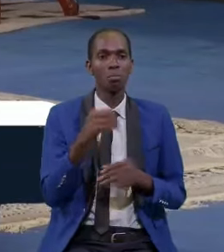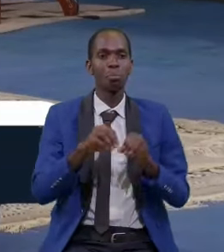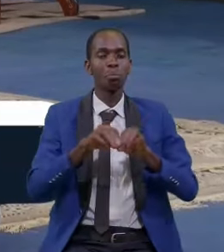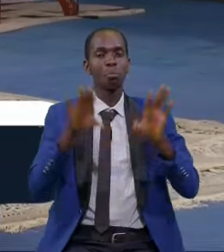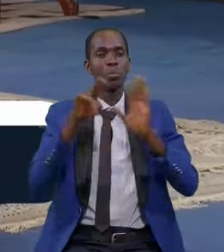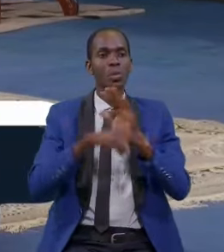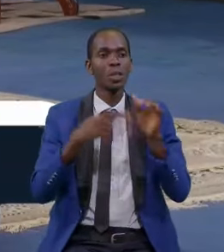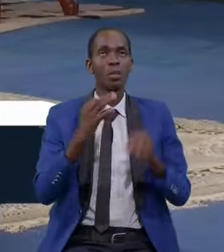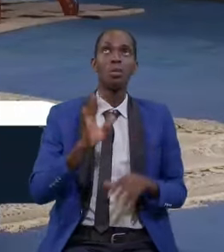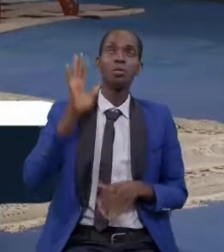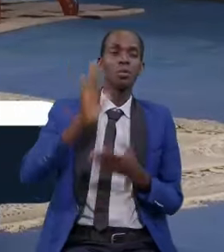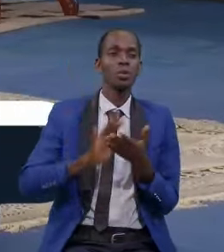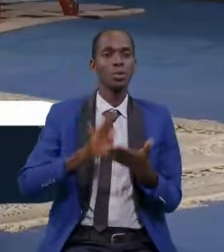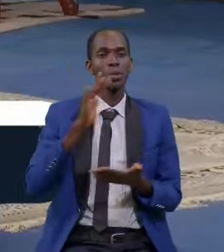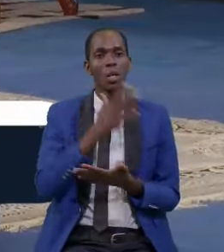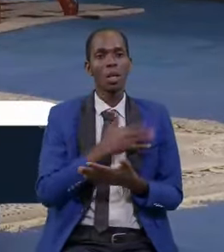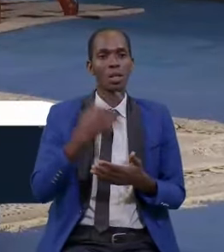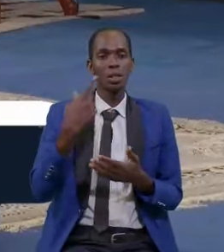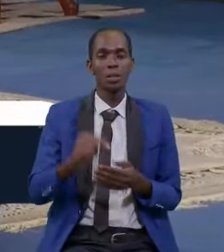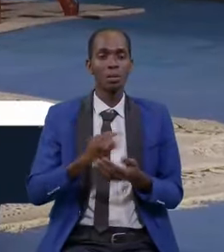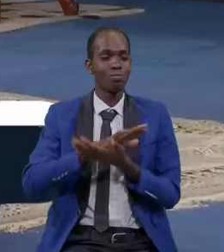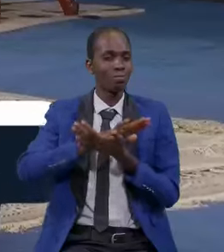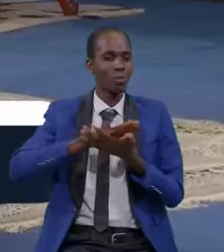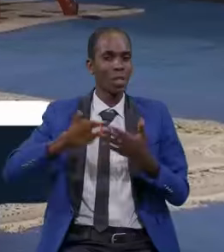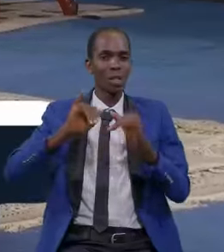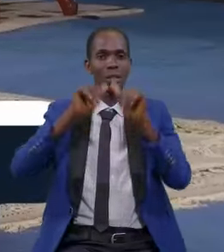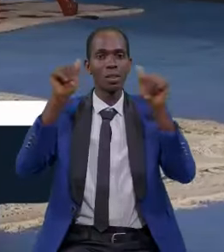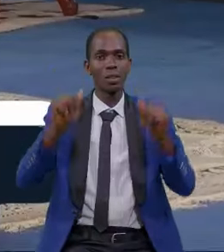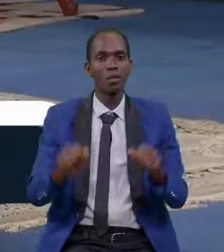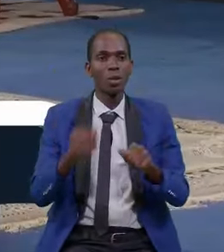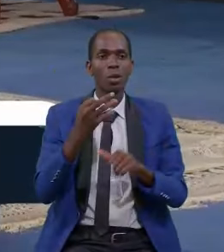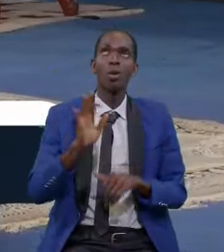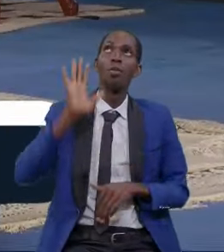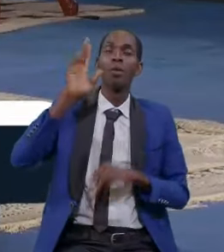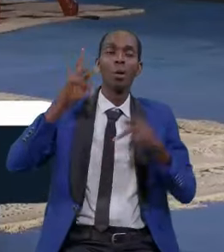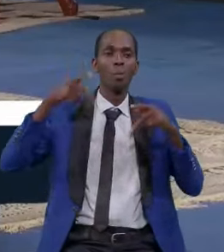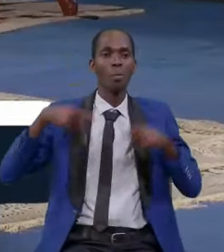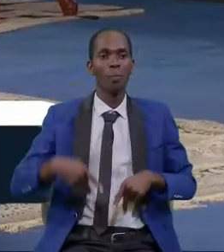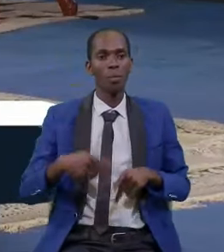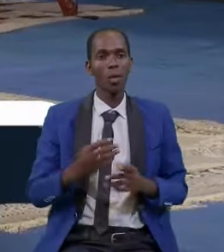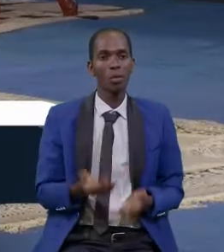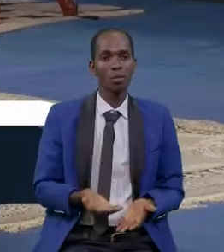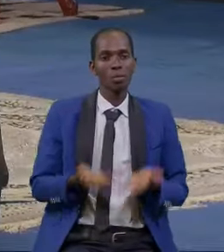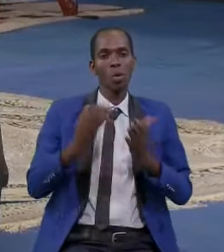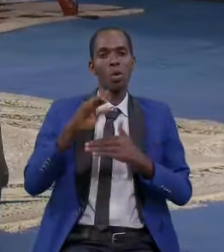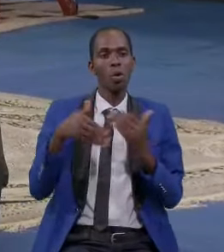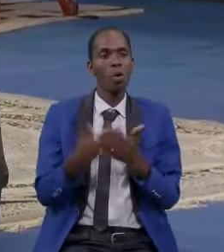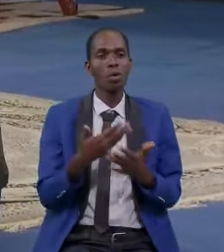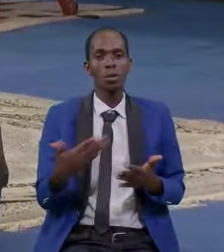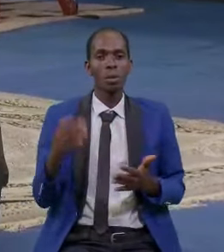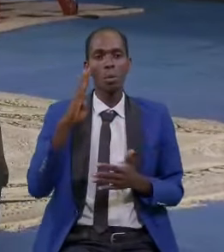of his person, upholding all things by the word of his power, when